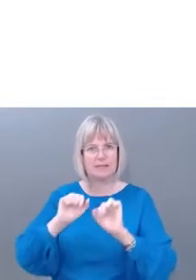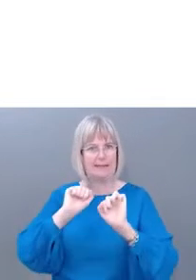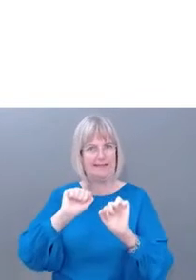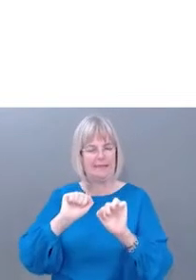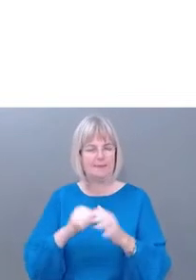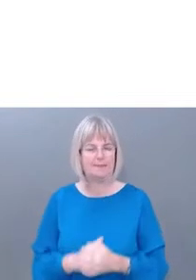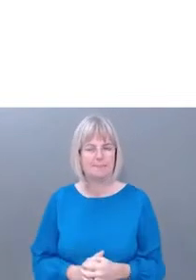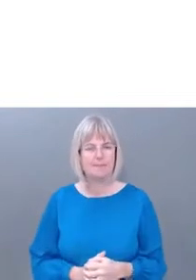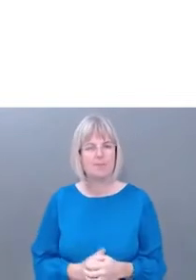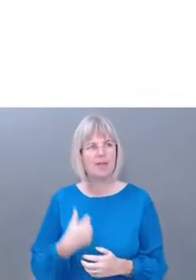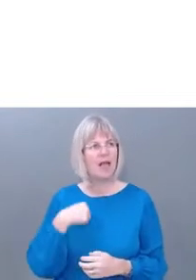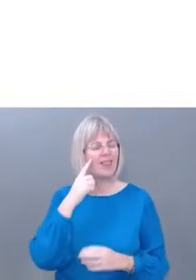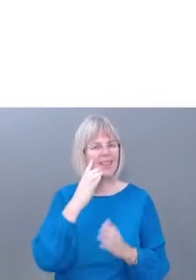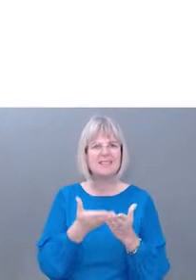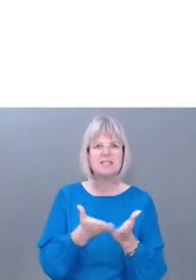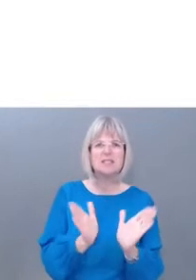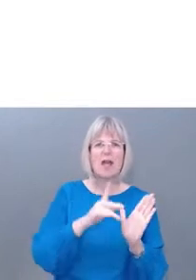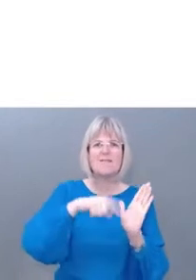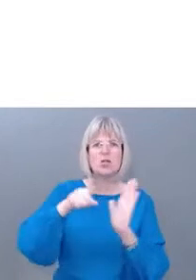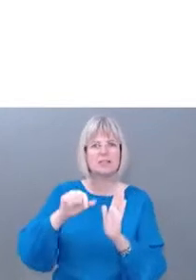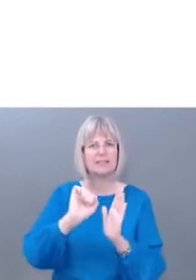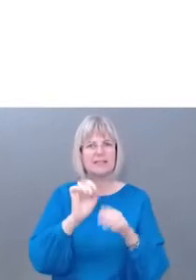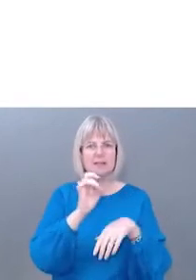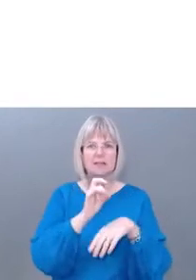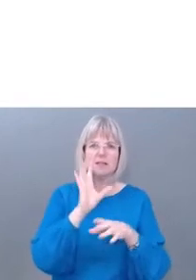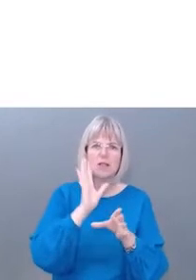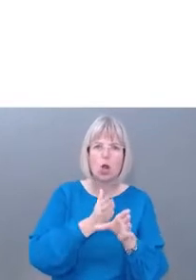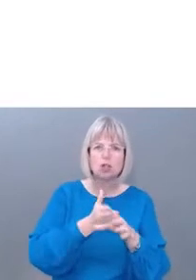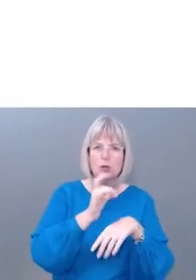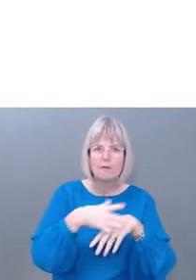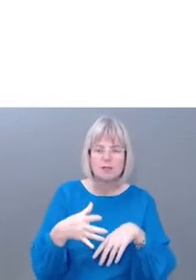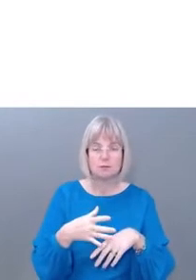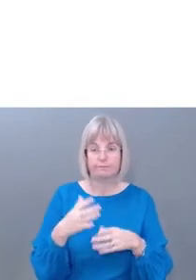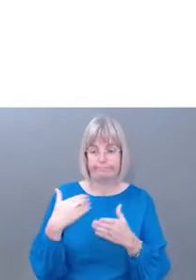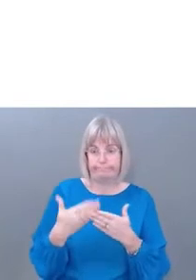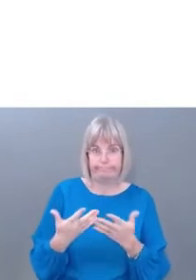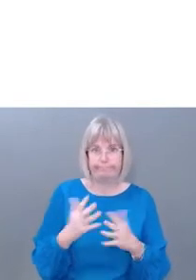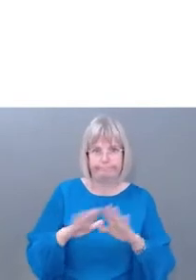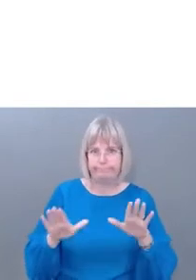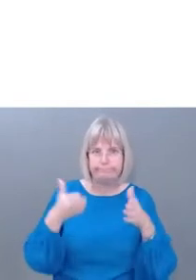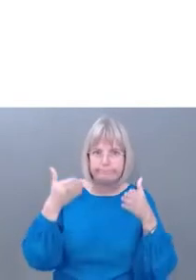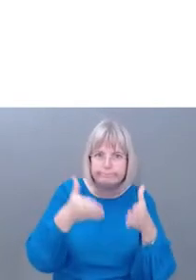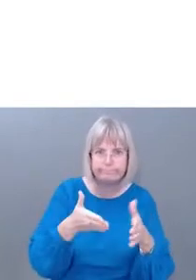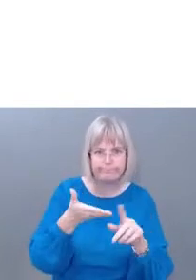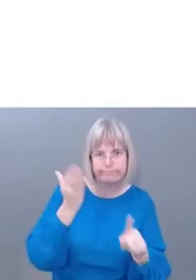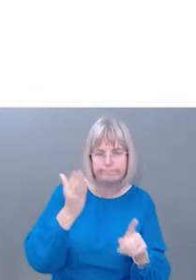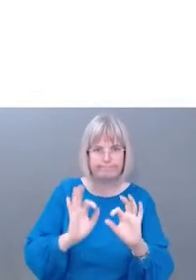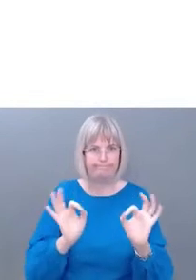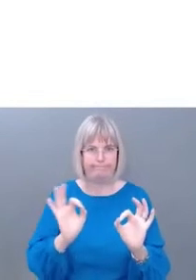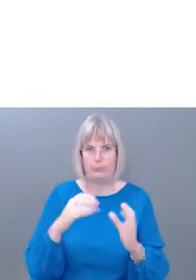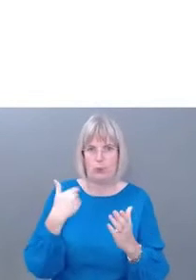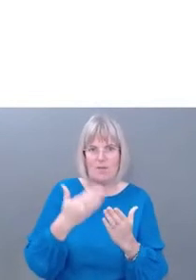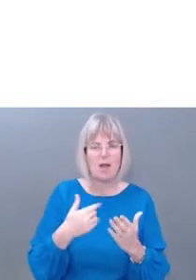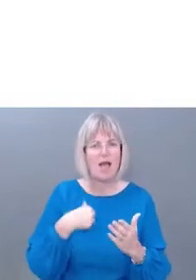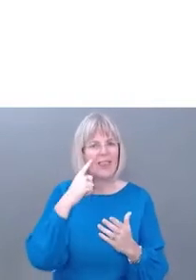psychological professions is an area that hasn't always had the recognition and focus that it should have. And I think we have to acknowledge that there continue to